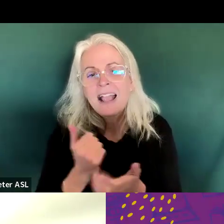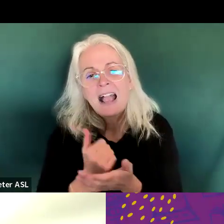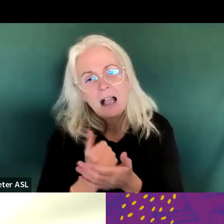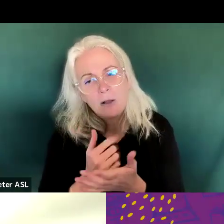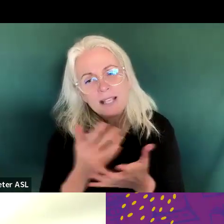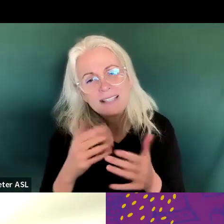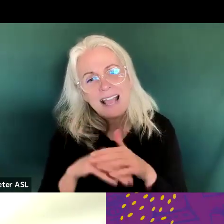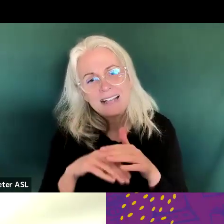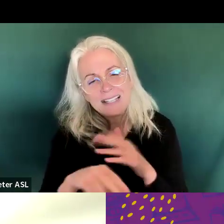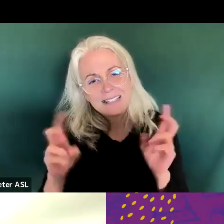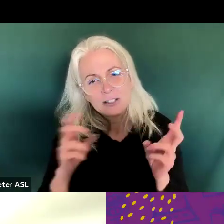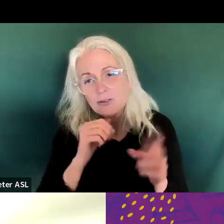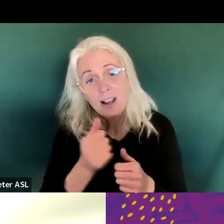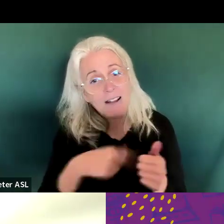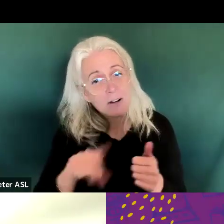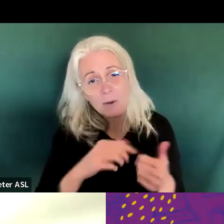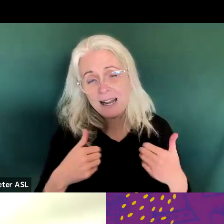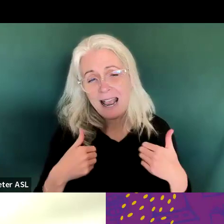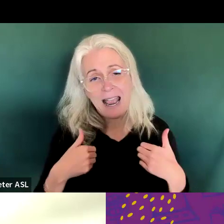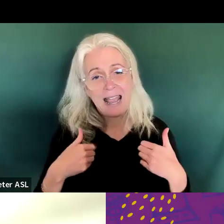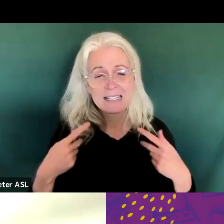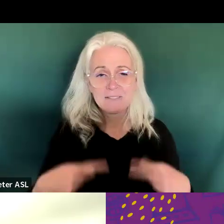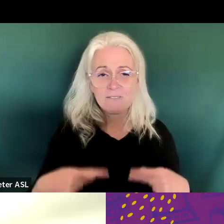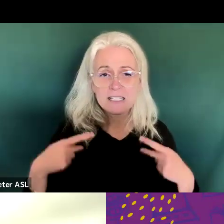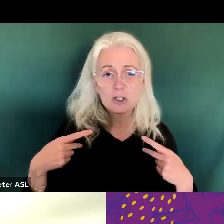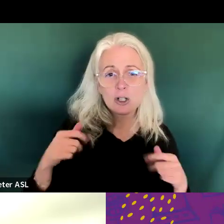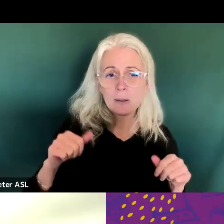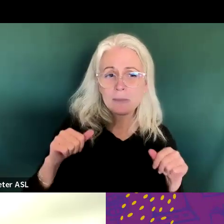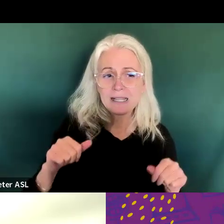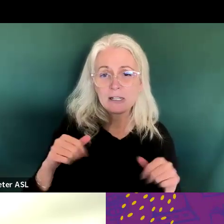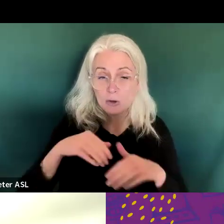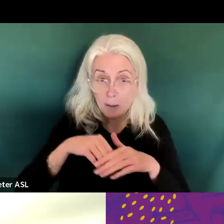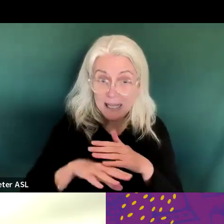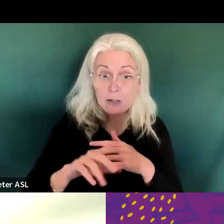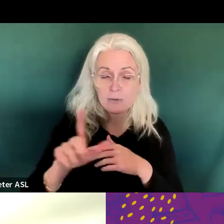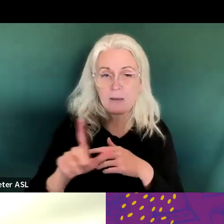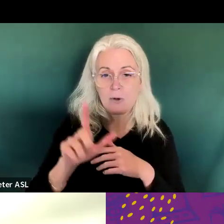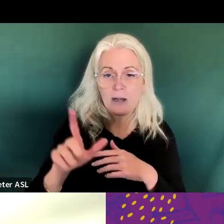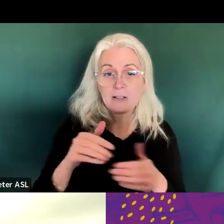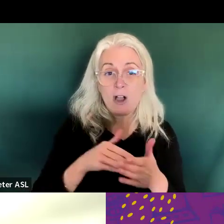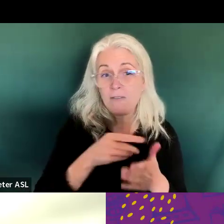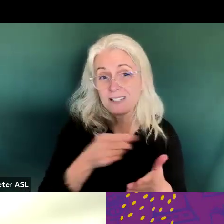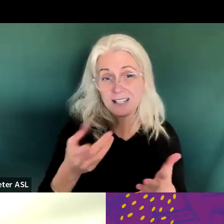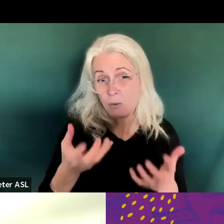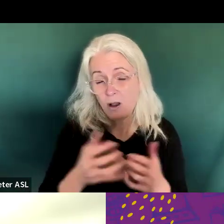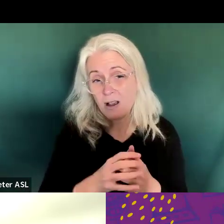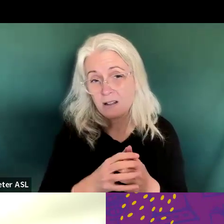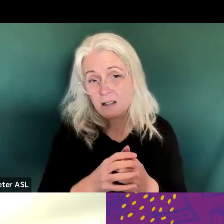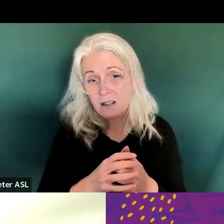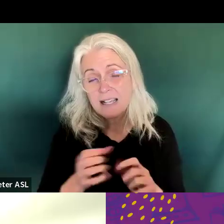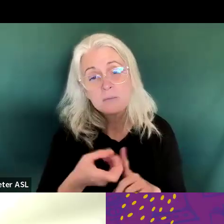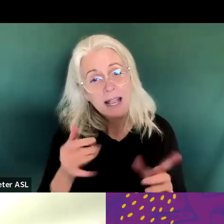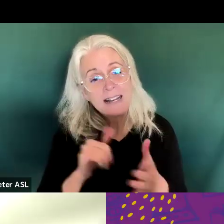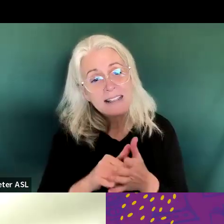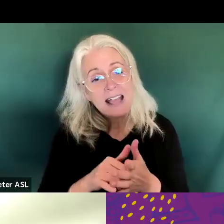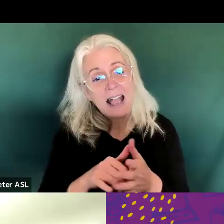as an access issue. Not everybody has the physical ability to come into a library as often as they'd like, and expanding that